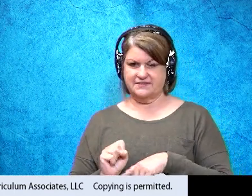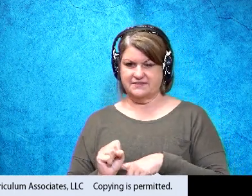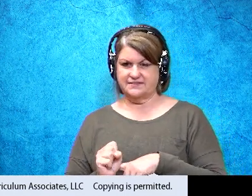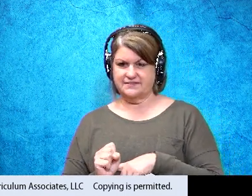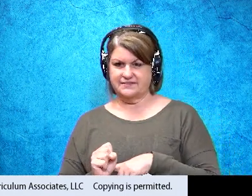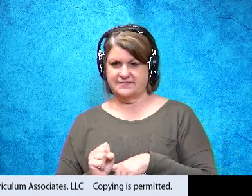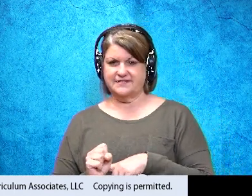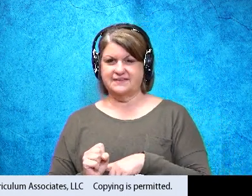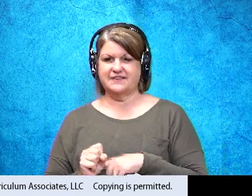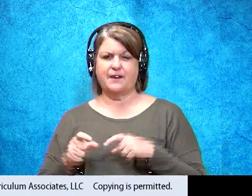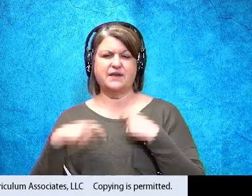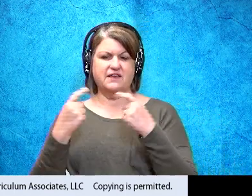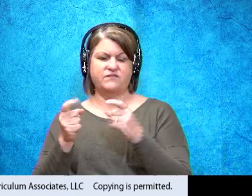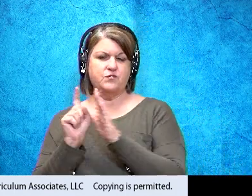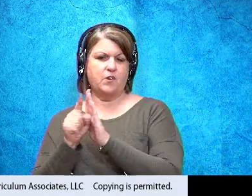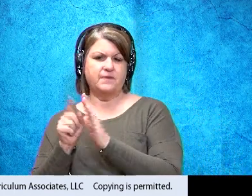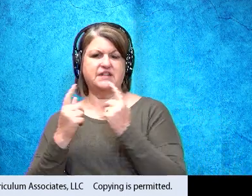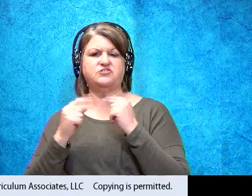in another way.